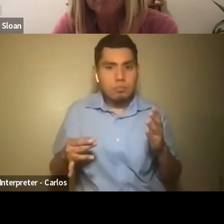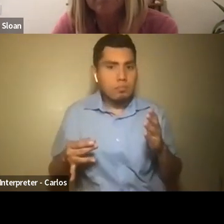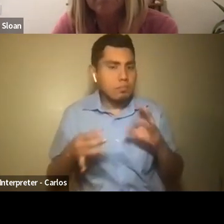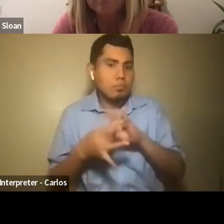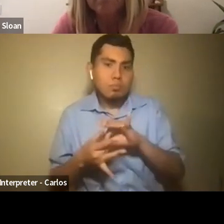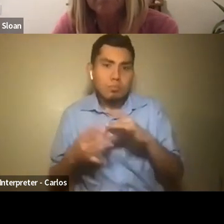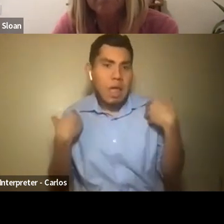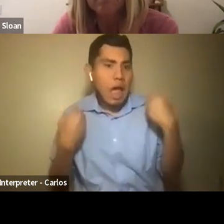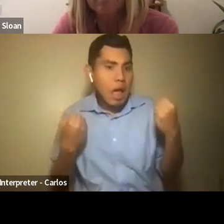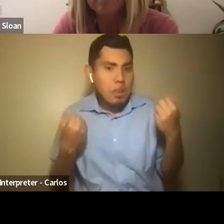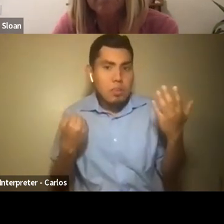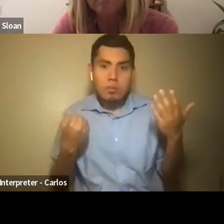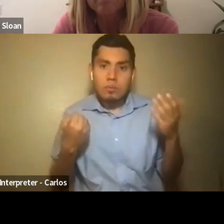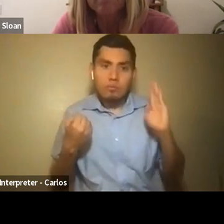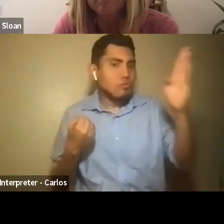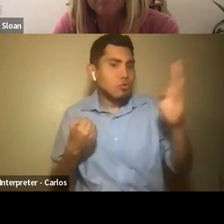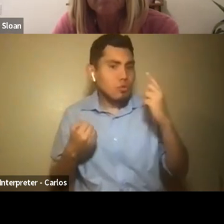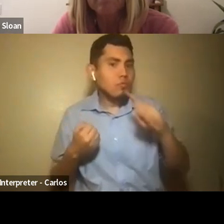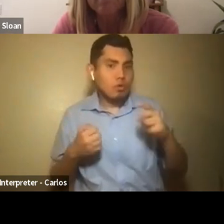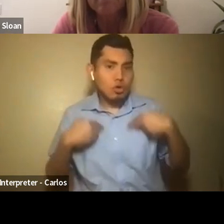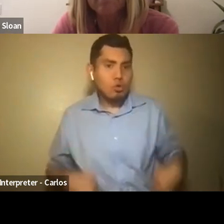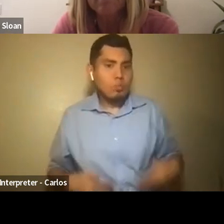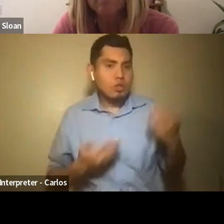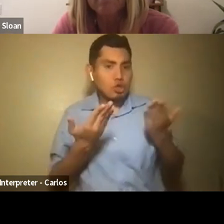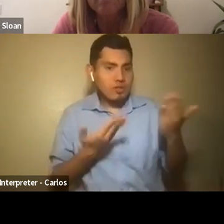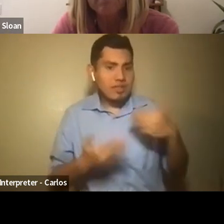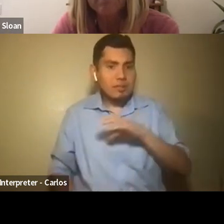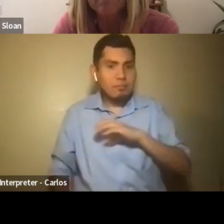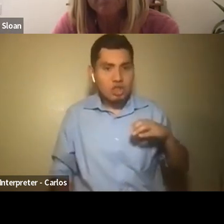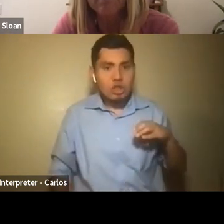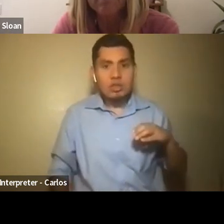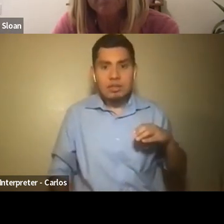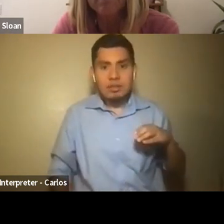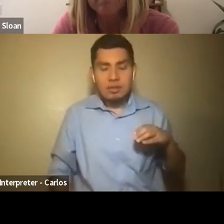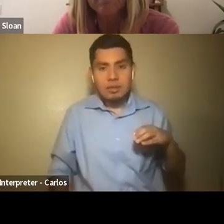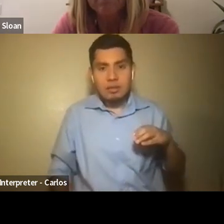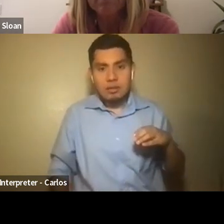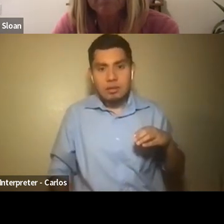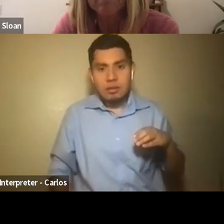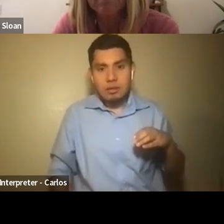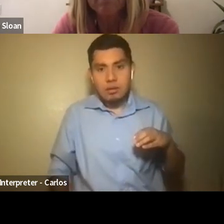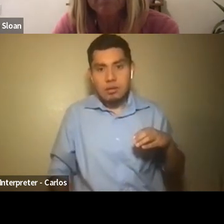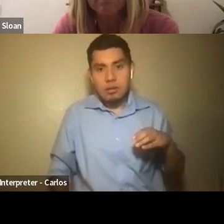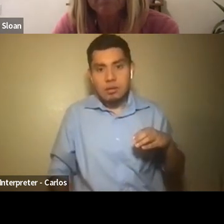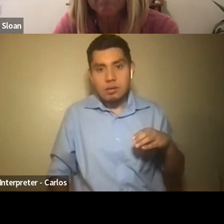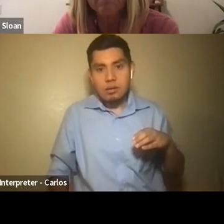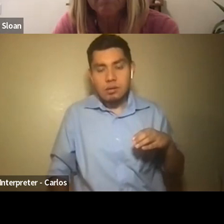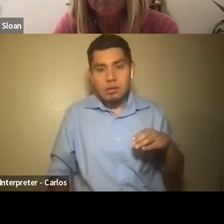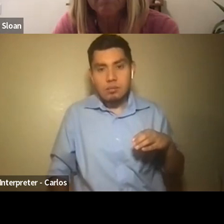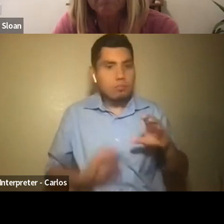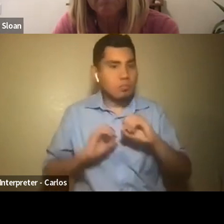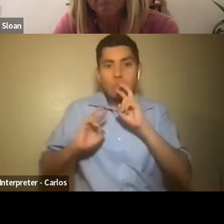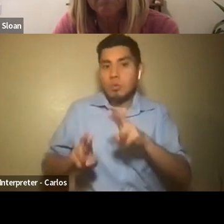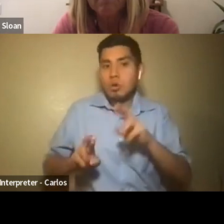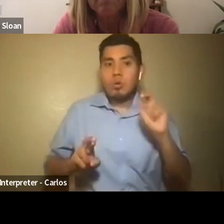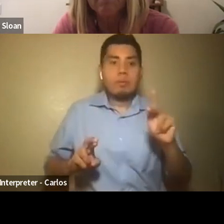Yeah. Any comments? Future of the Human Services Commissions? This is the... No report. Okay. Social